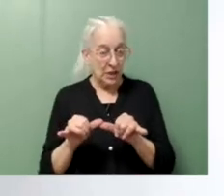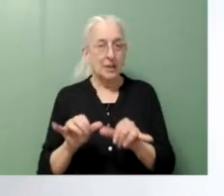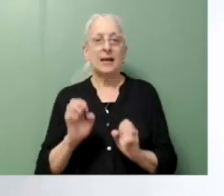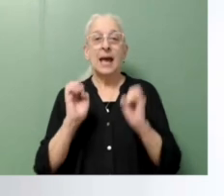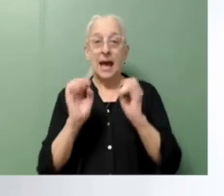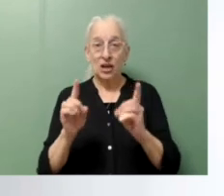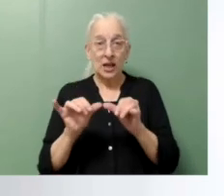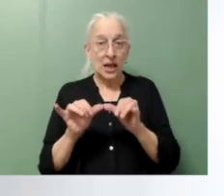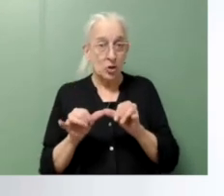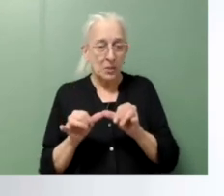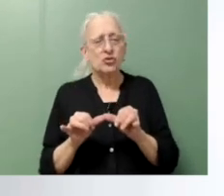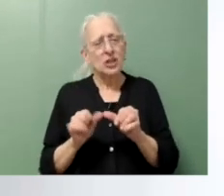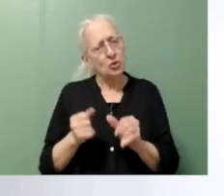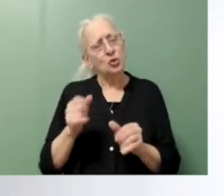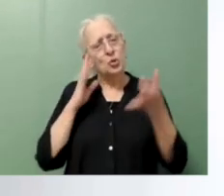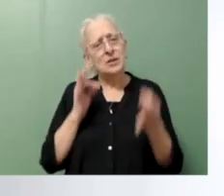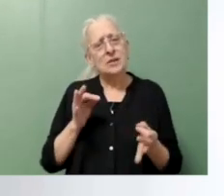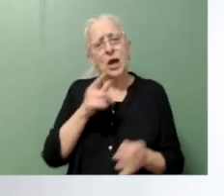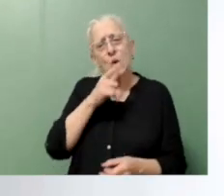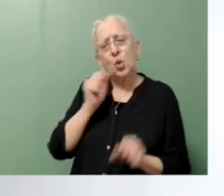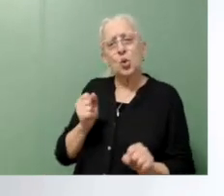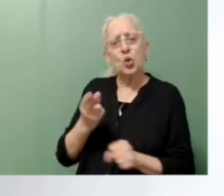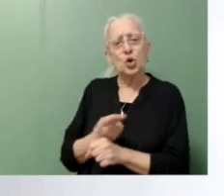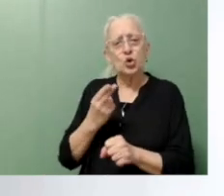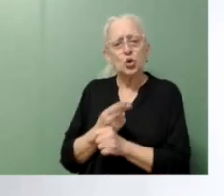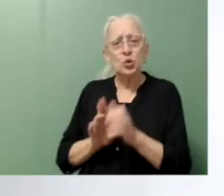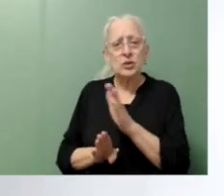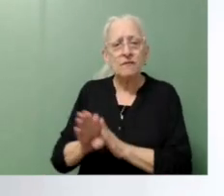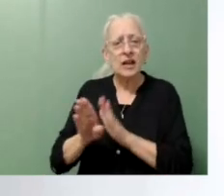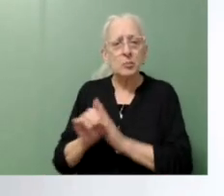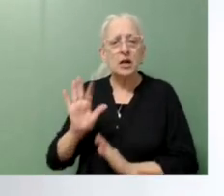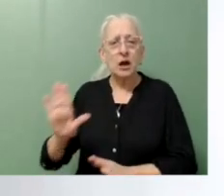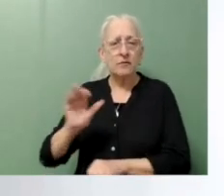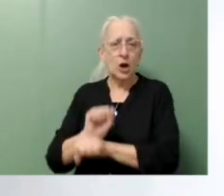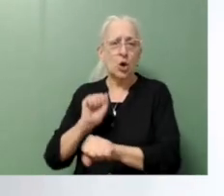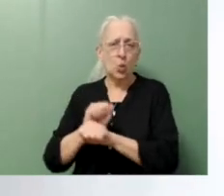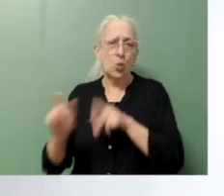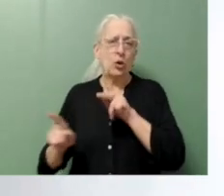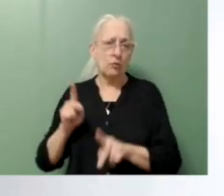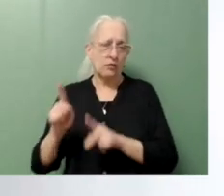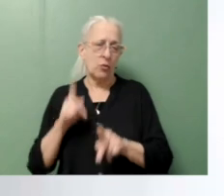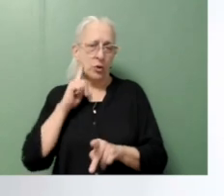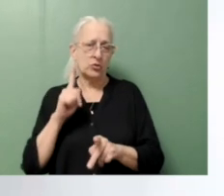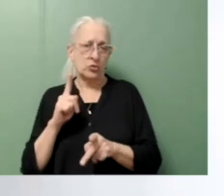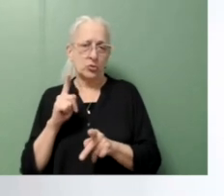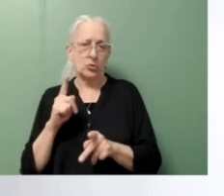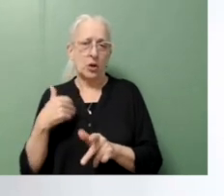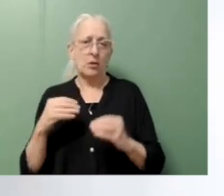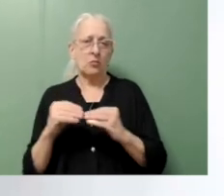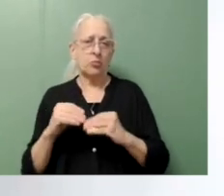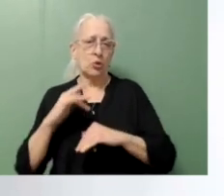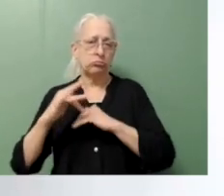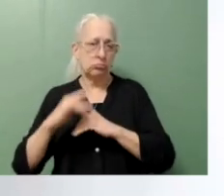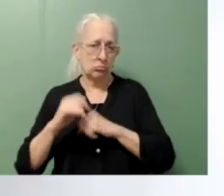that could use workforce development within their communities. We tried to prioritize engaging with those regions that